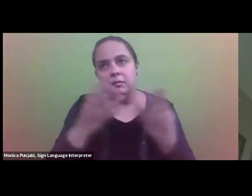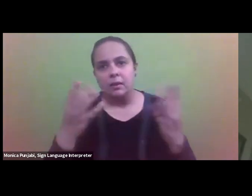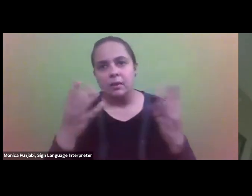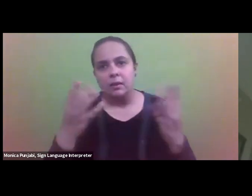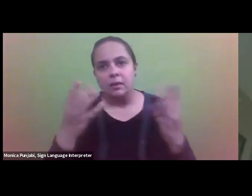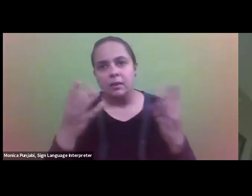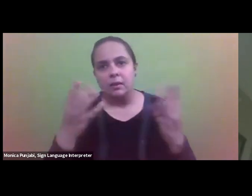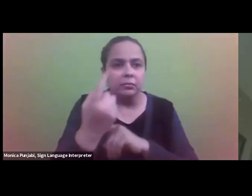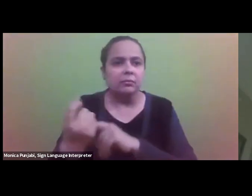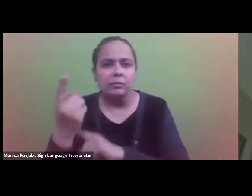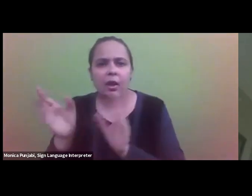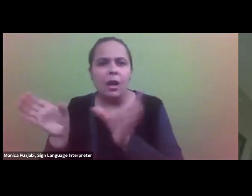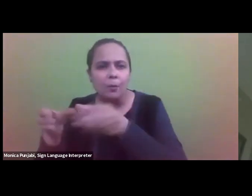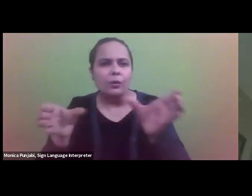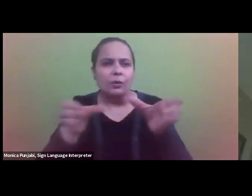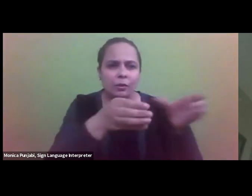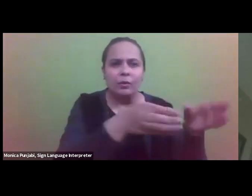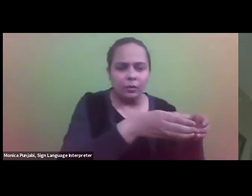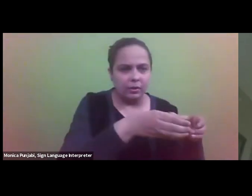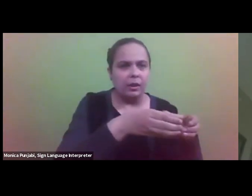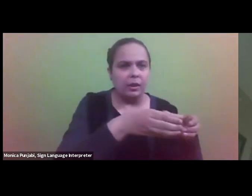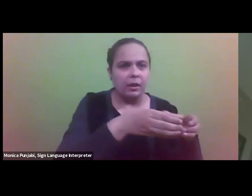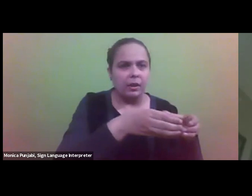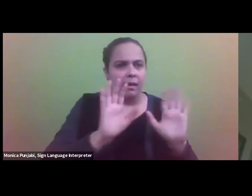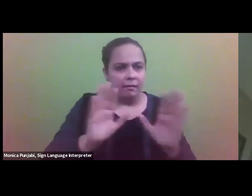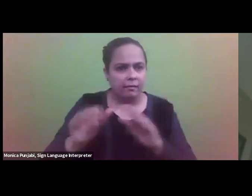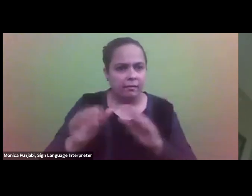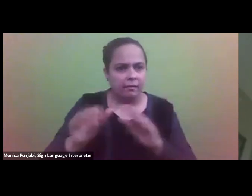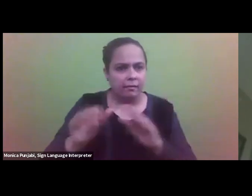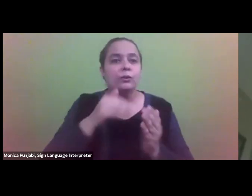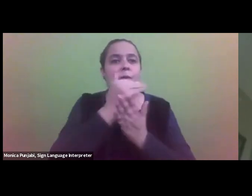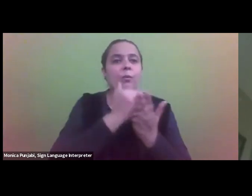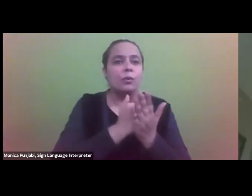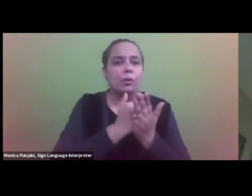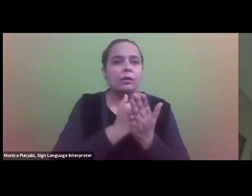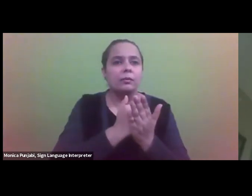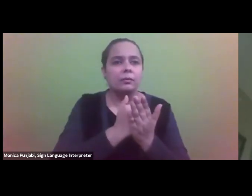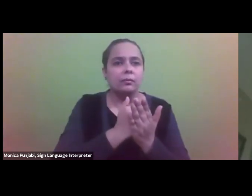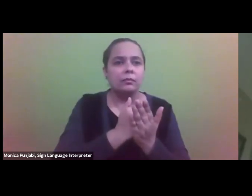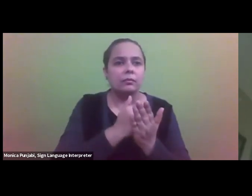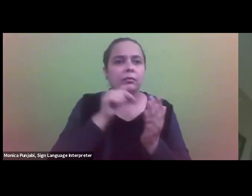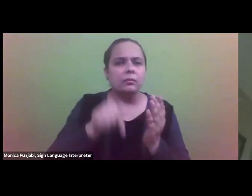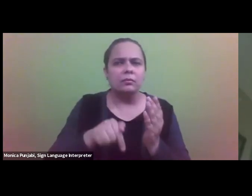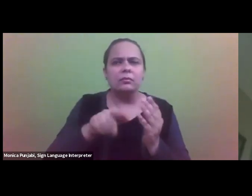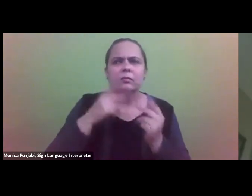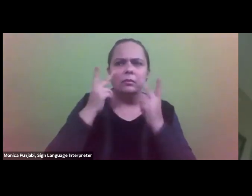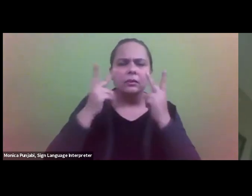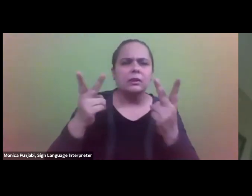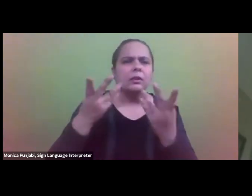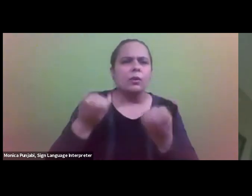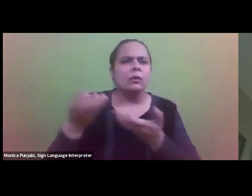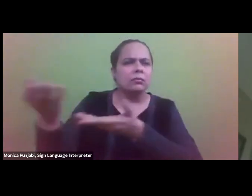queer community. Specifically, today's program will explore the struggle against discrimination that arises from